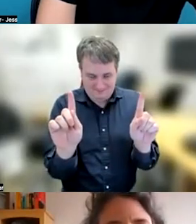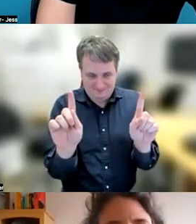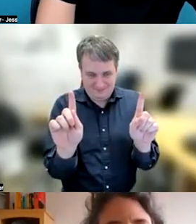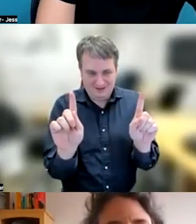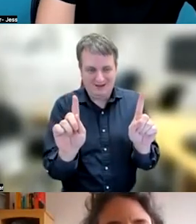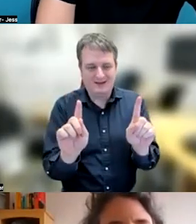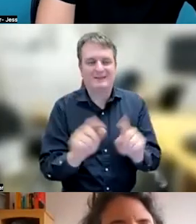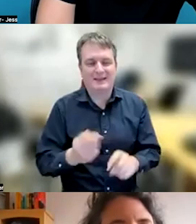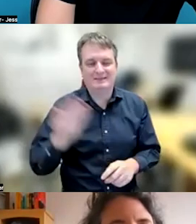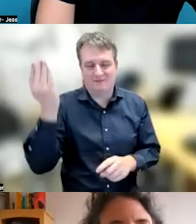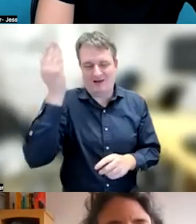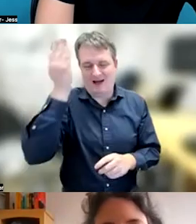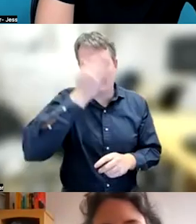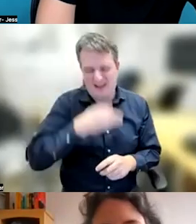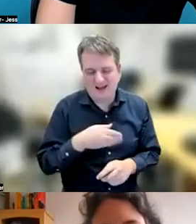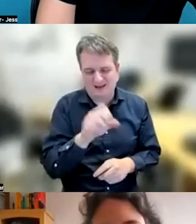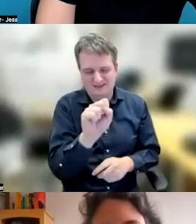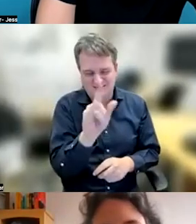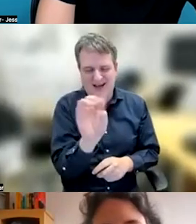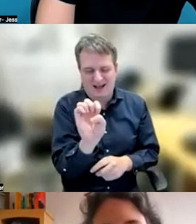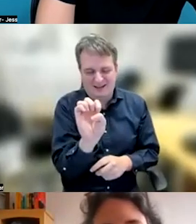However, there is a but.